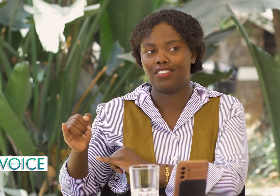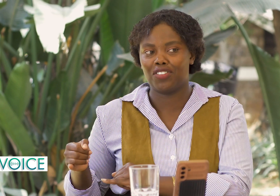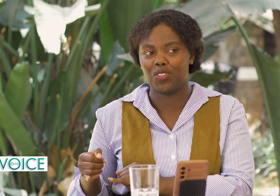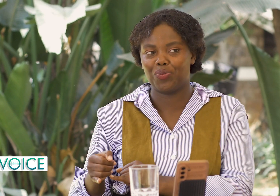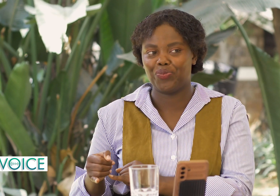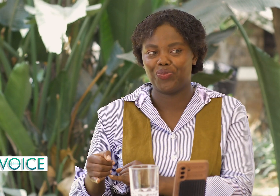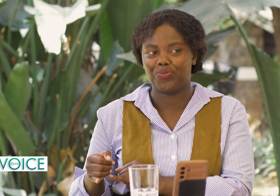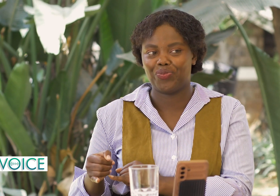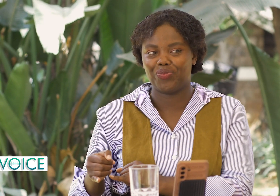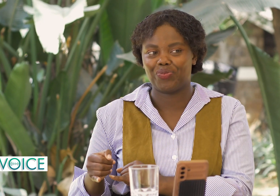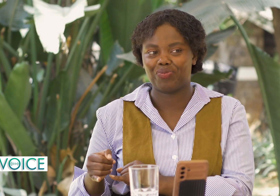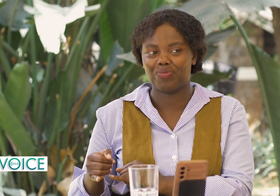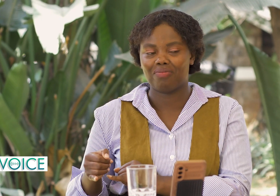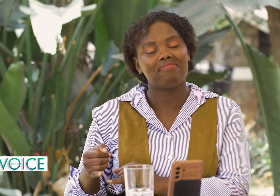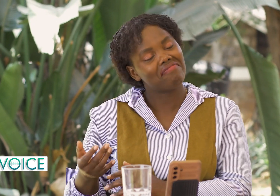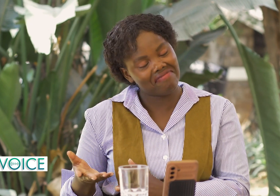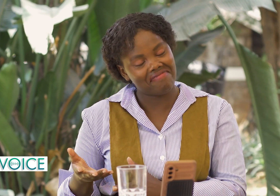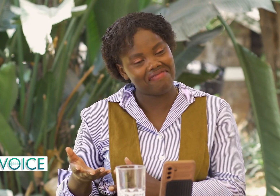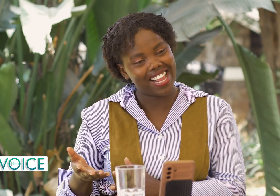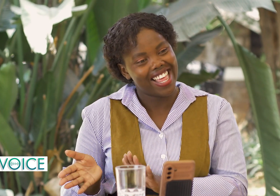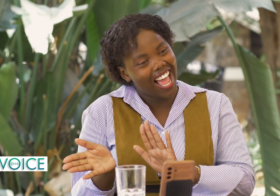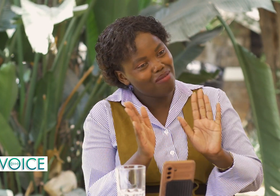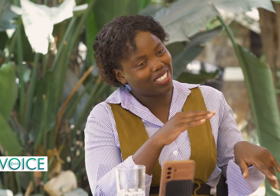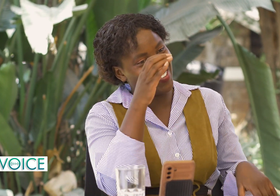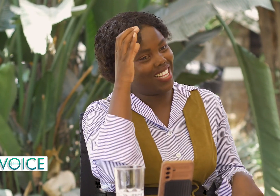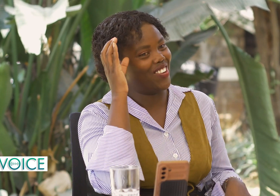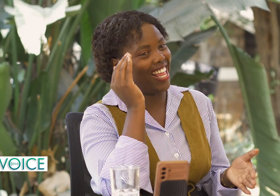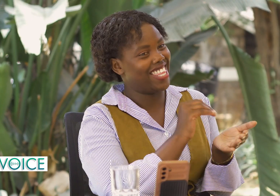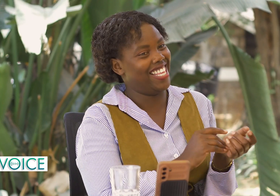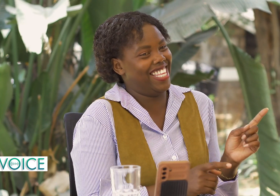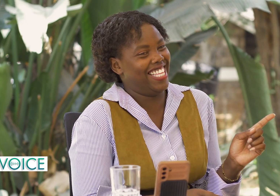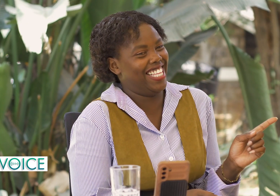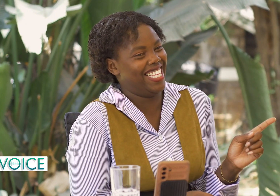to personalize the treatment. So back to Claire.